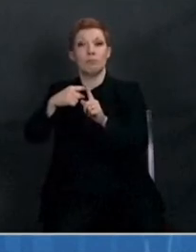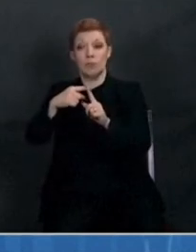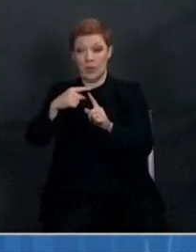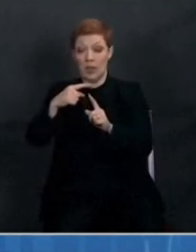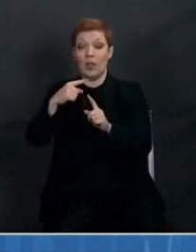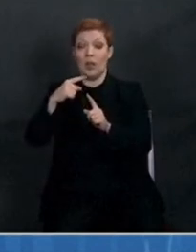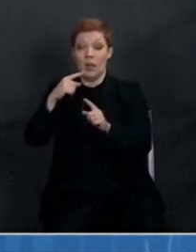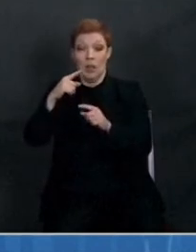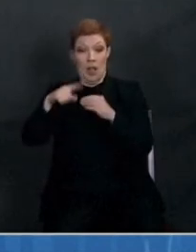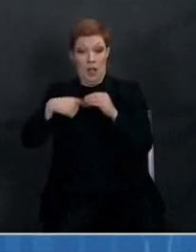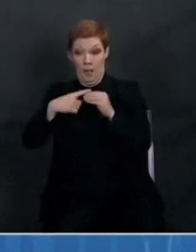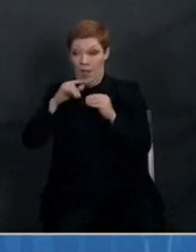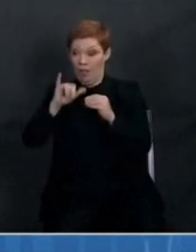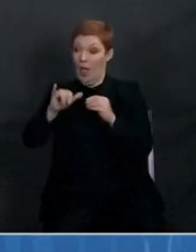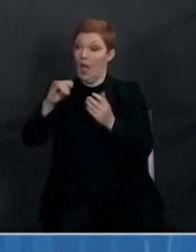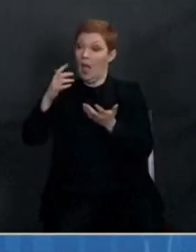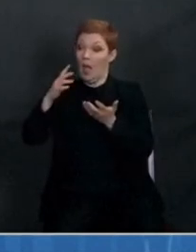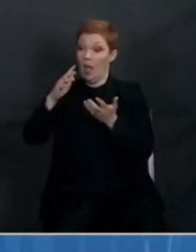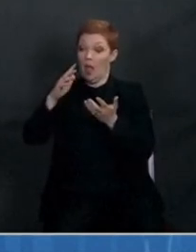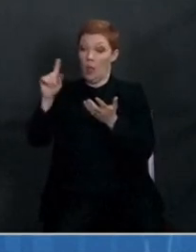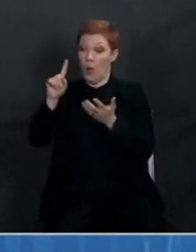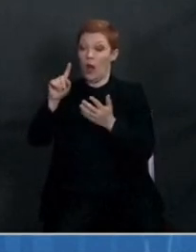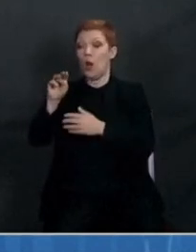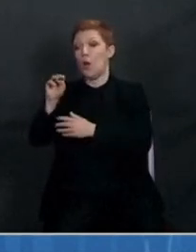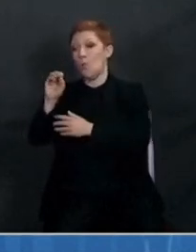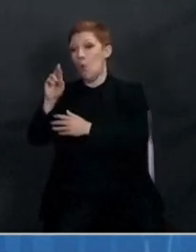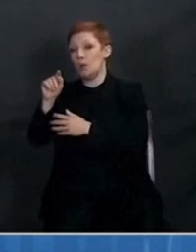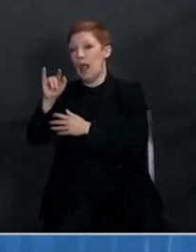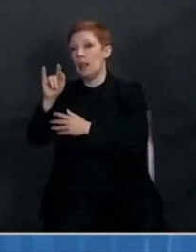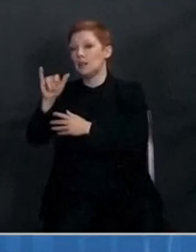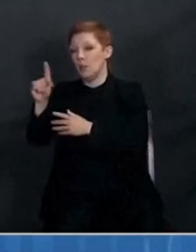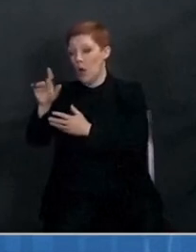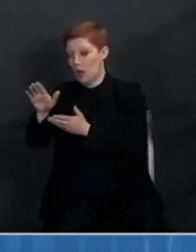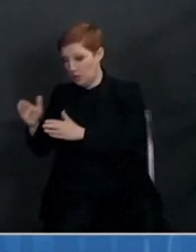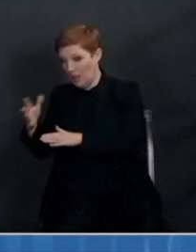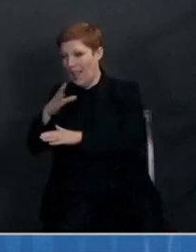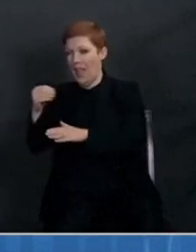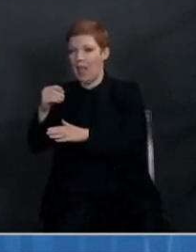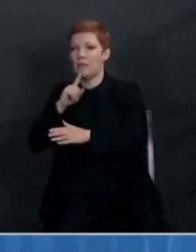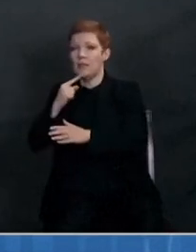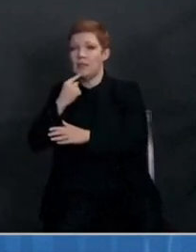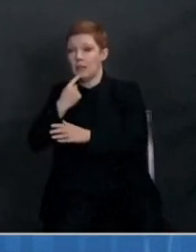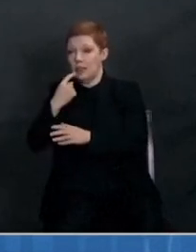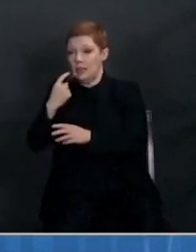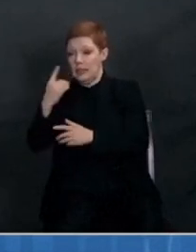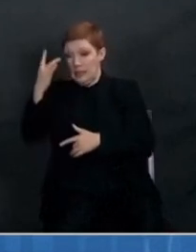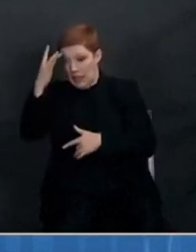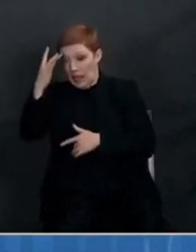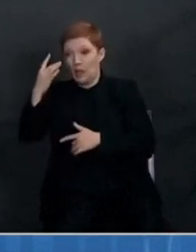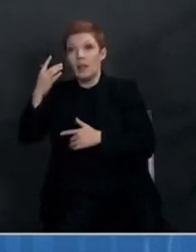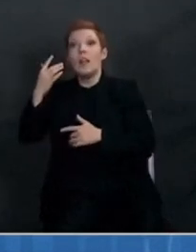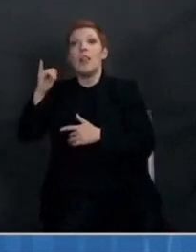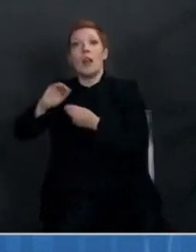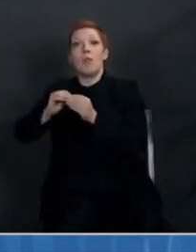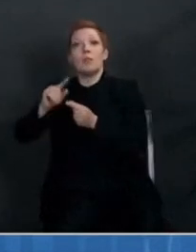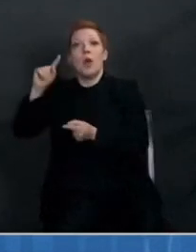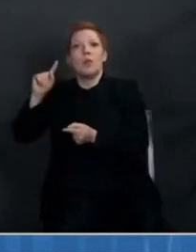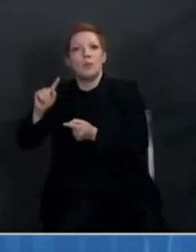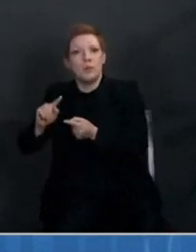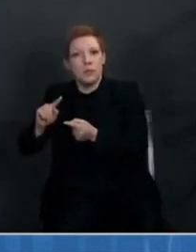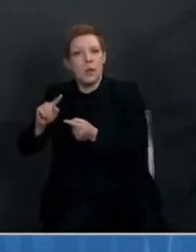hospitalization, as well as mortality, the data were insufficient and incomplete, and we've made great progress there. So I think there's reason for optimism. You know,